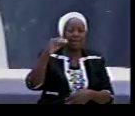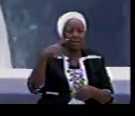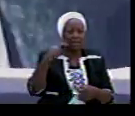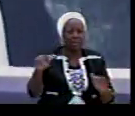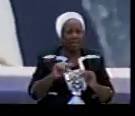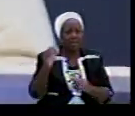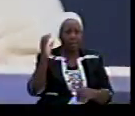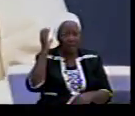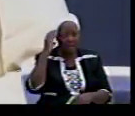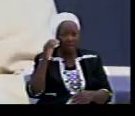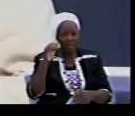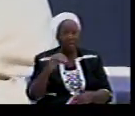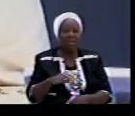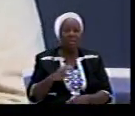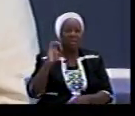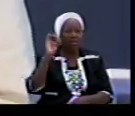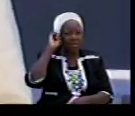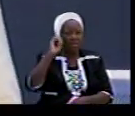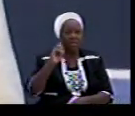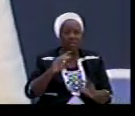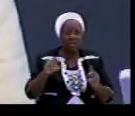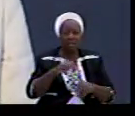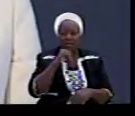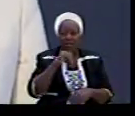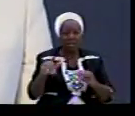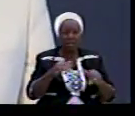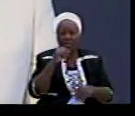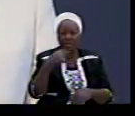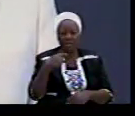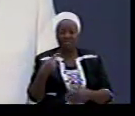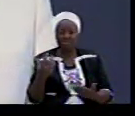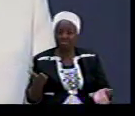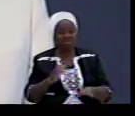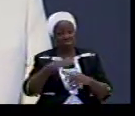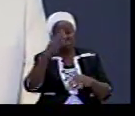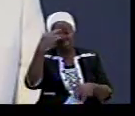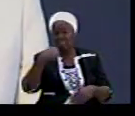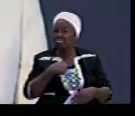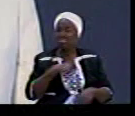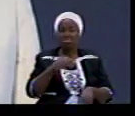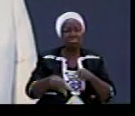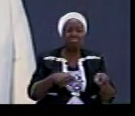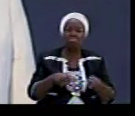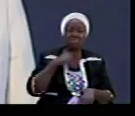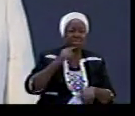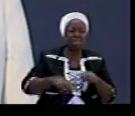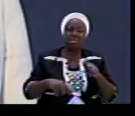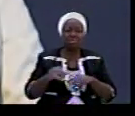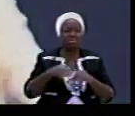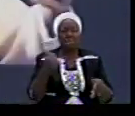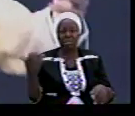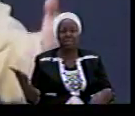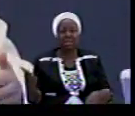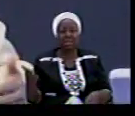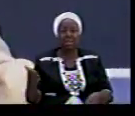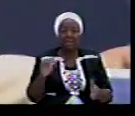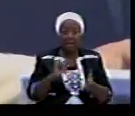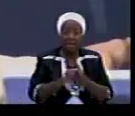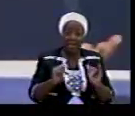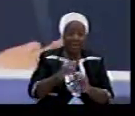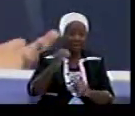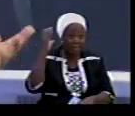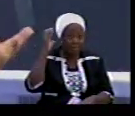What the use of hearing the word of God? The same impotent man heard. You won't say,